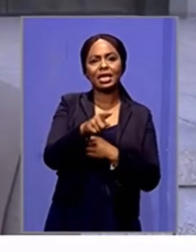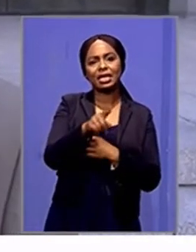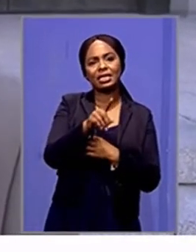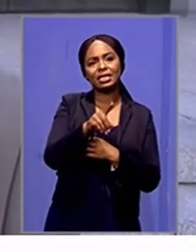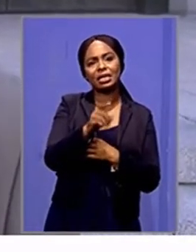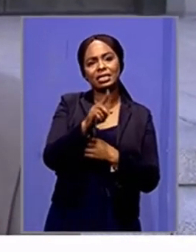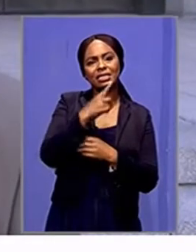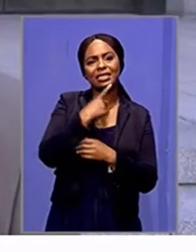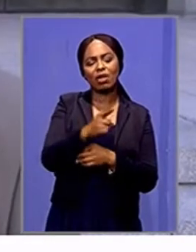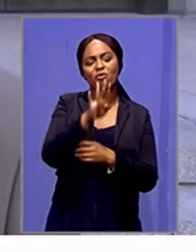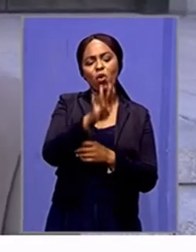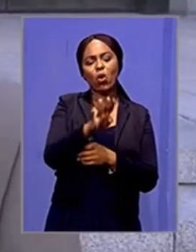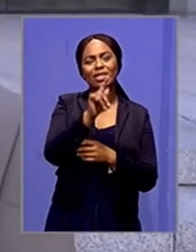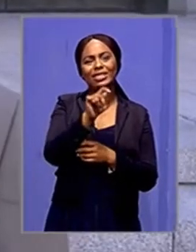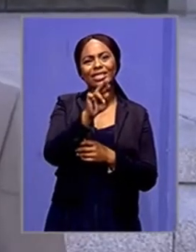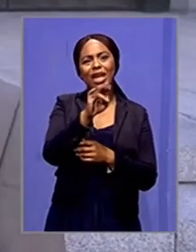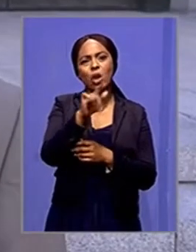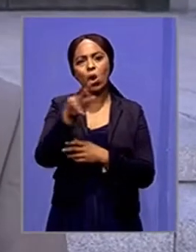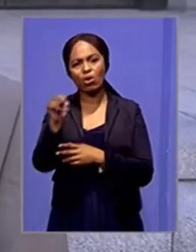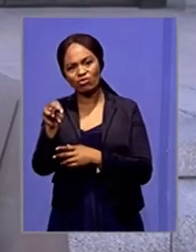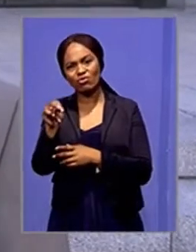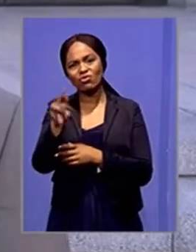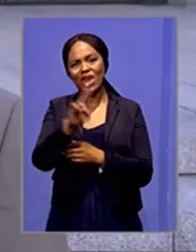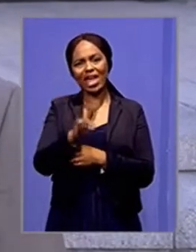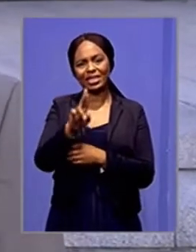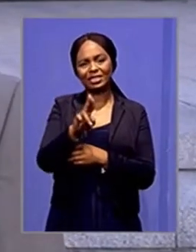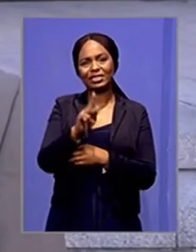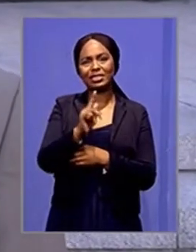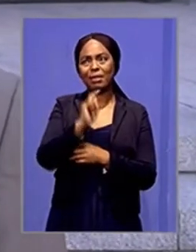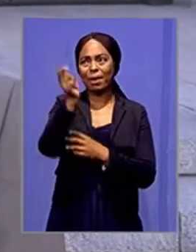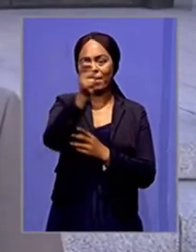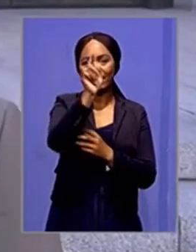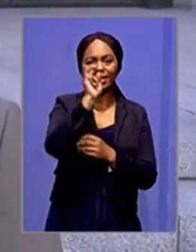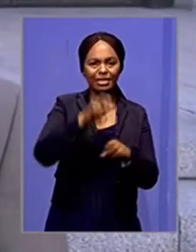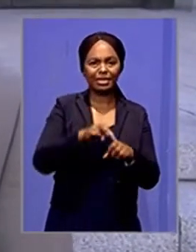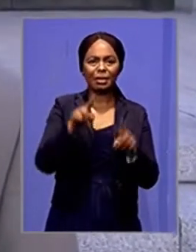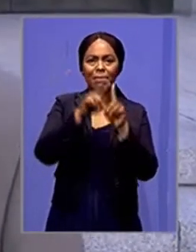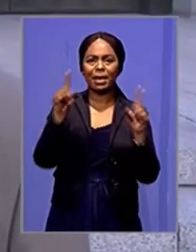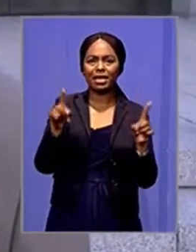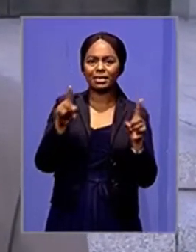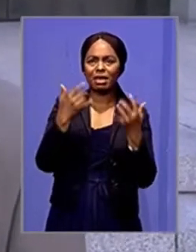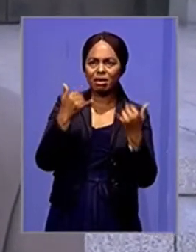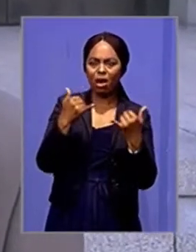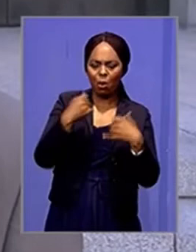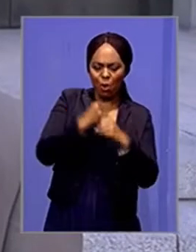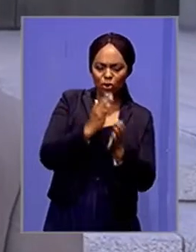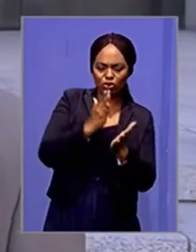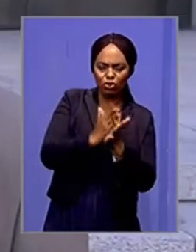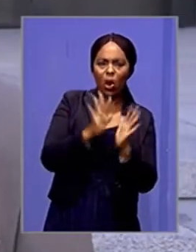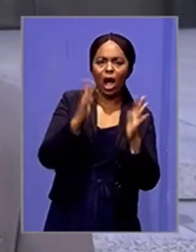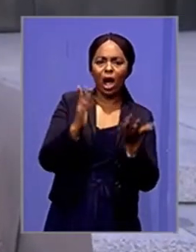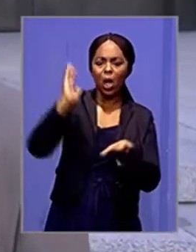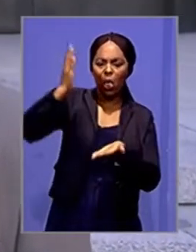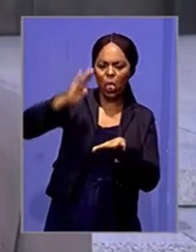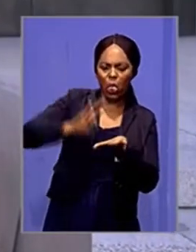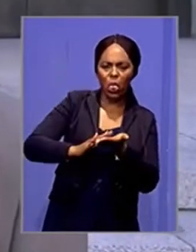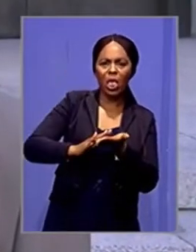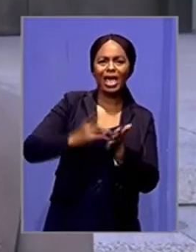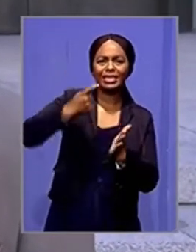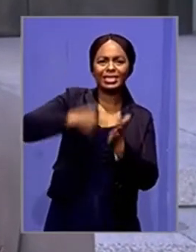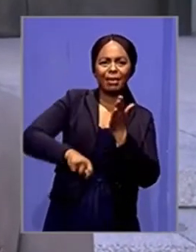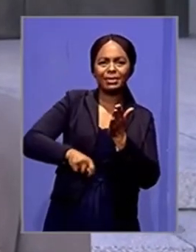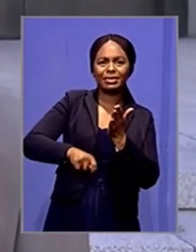trillion rand. However, he has not convinced us that there's any mechanisms he's intending to put in place to reduce such debt service costs, and we can only